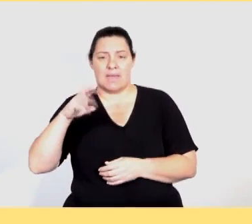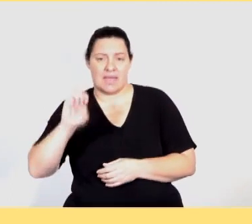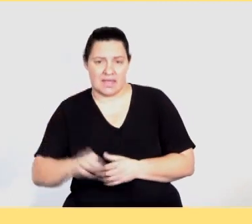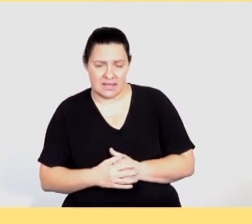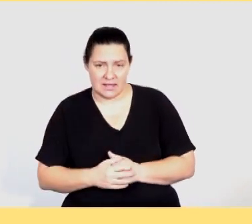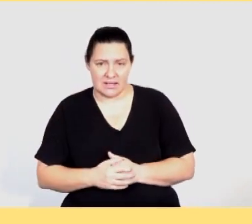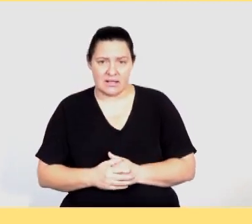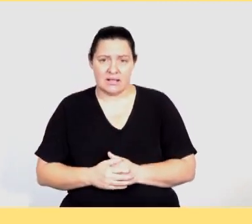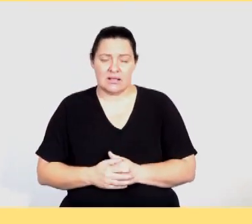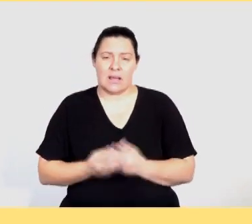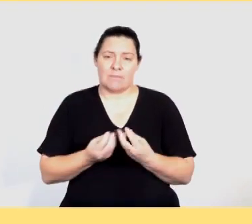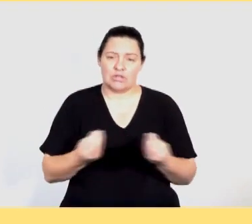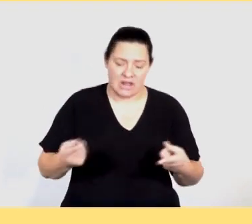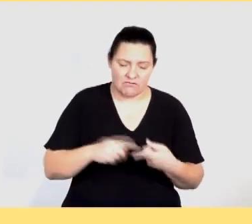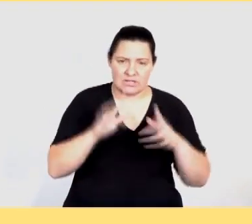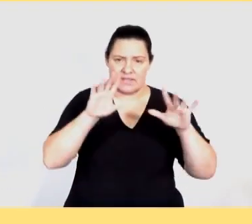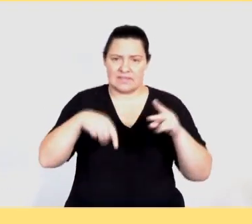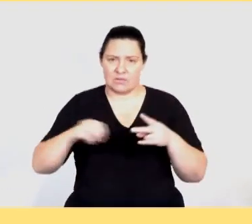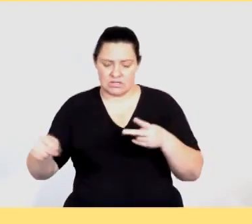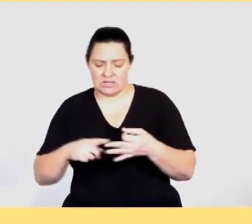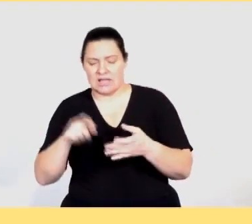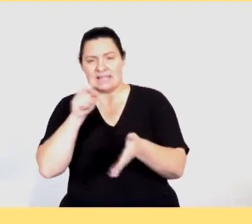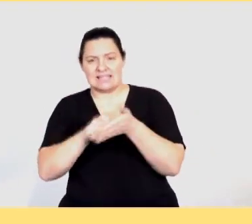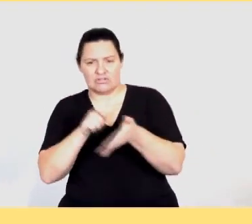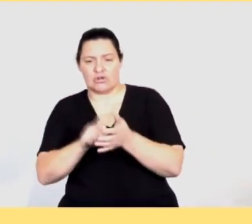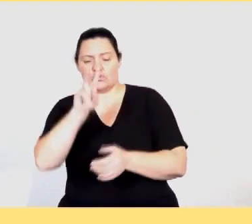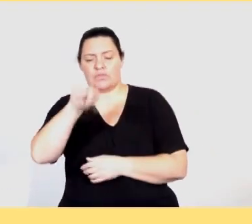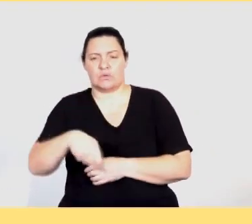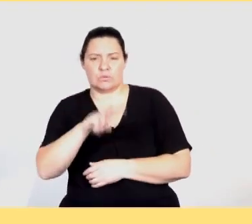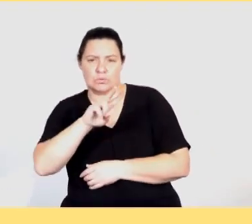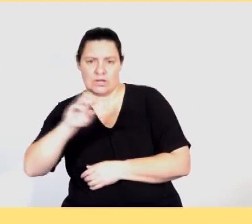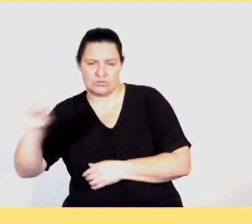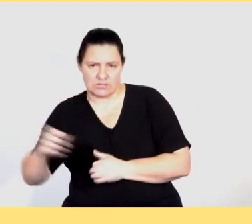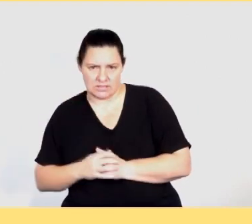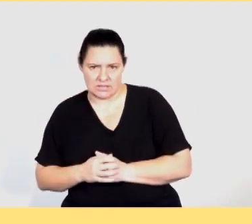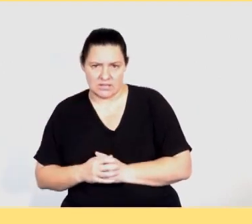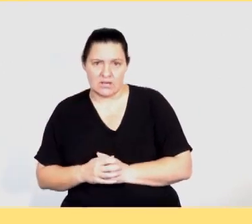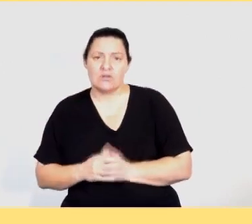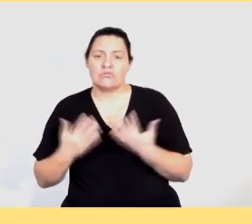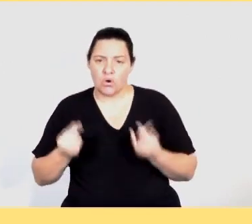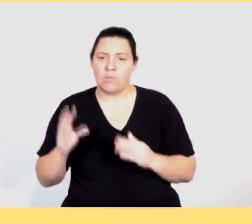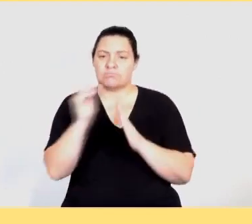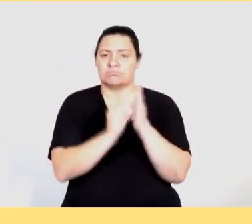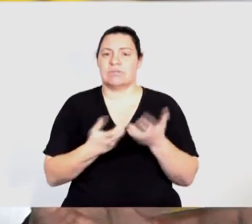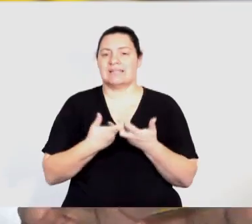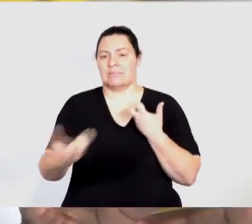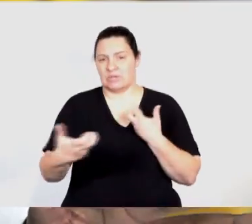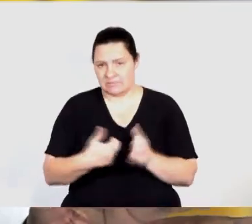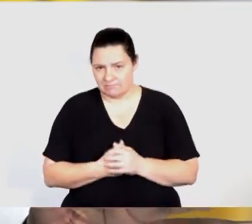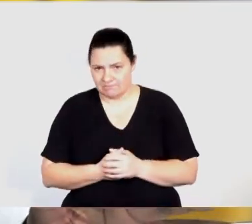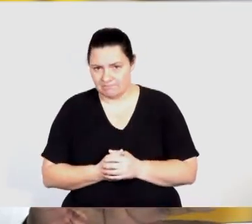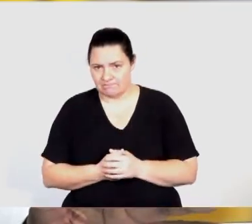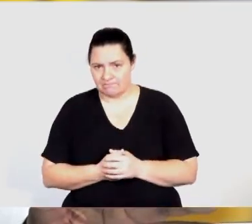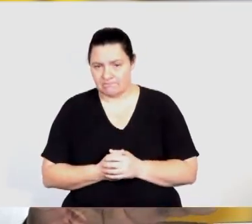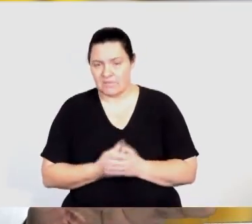Euradebe: merchandise for 10,000 and stationery for 2,200. That means we're going to record them